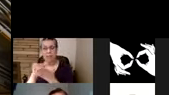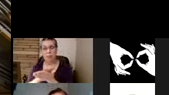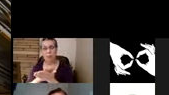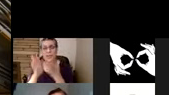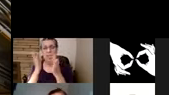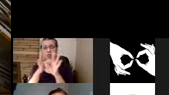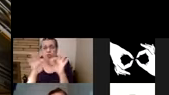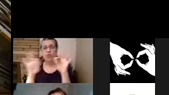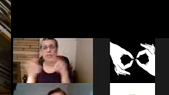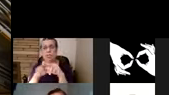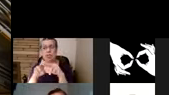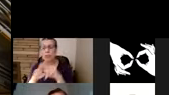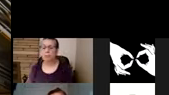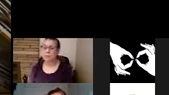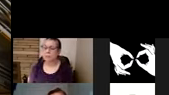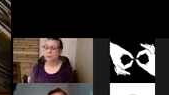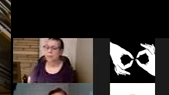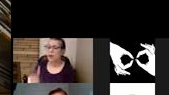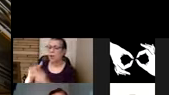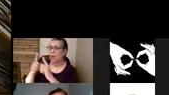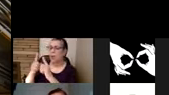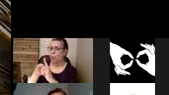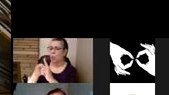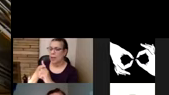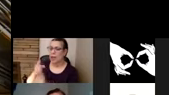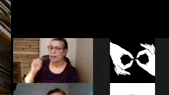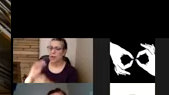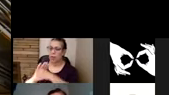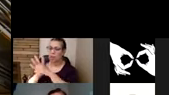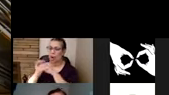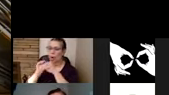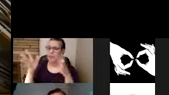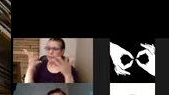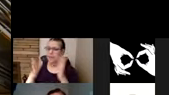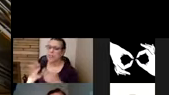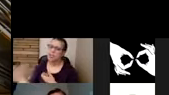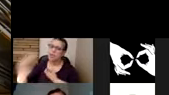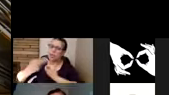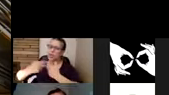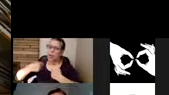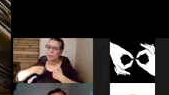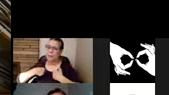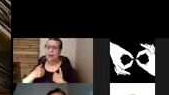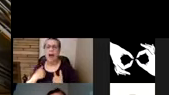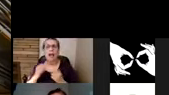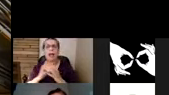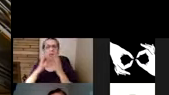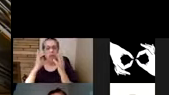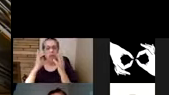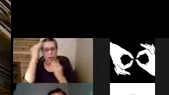Ms. Backstrom, I think when COVID is over, you and I need to have a cup of coffee. I have lots of thoughts about